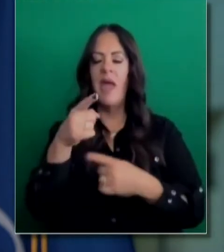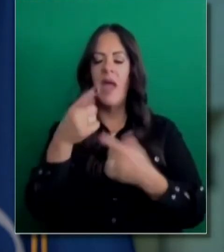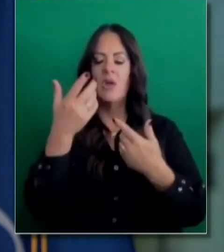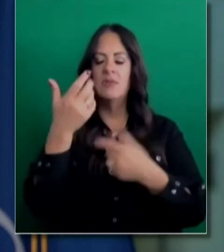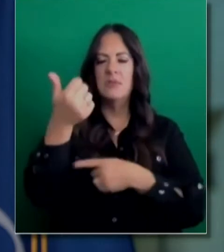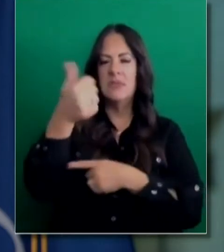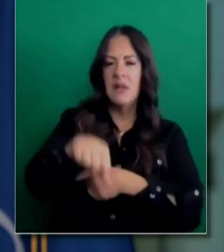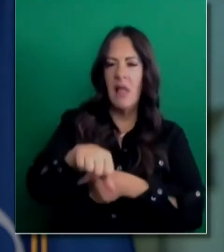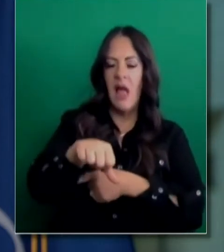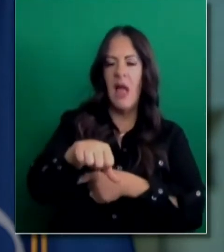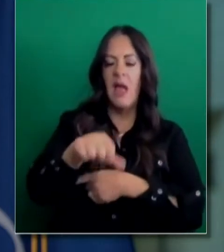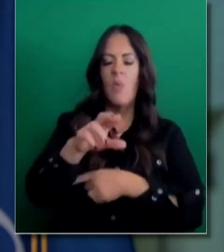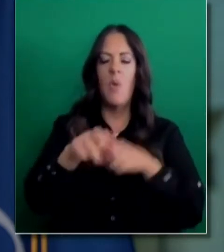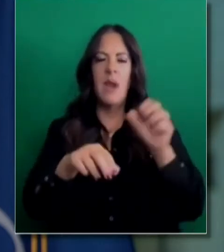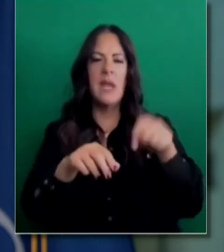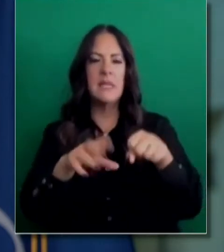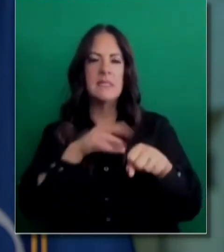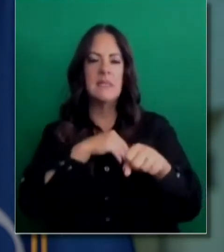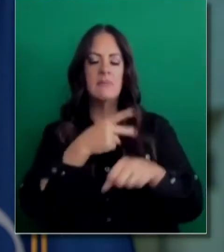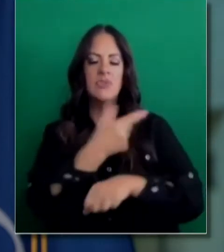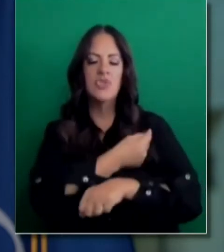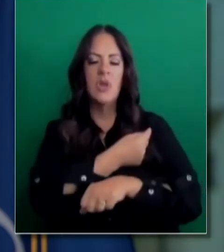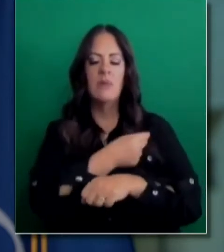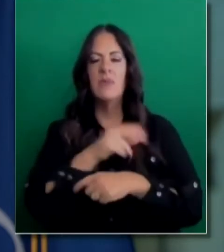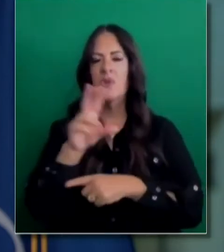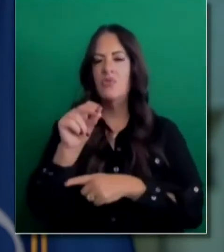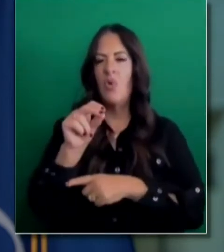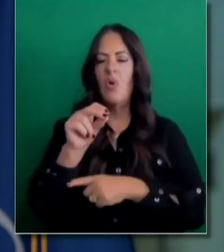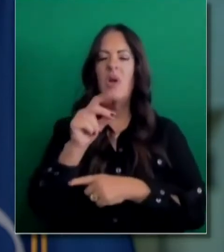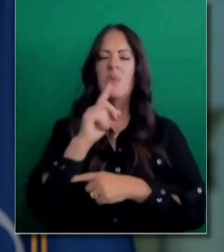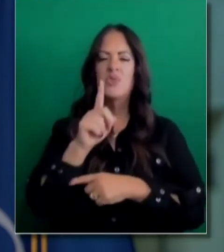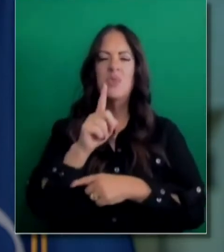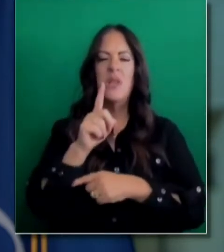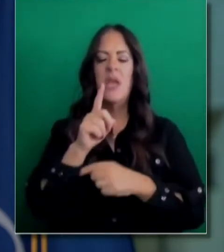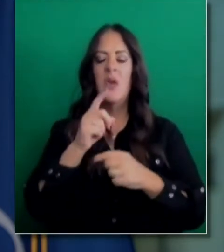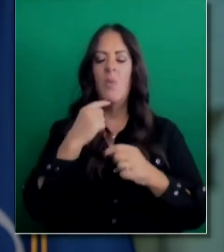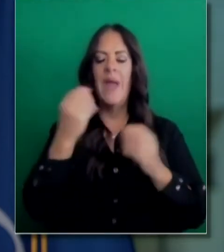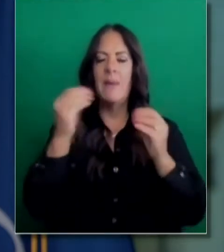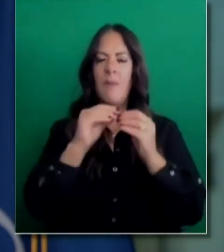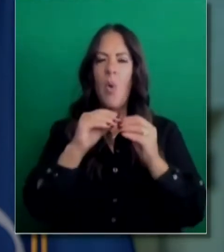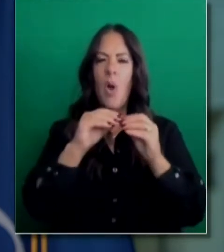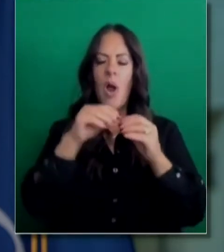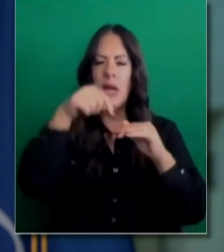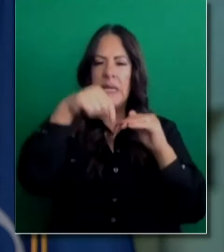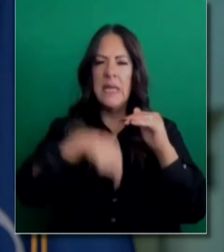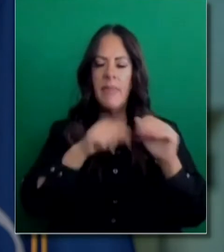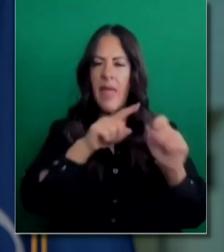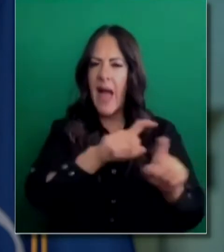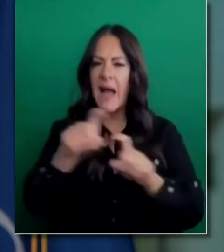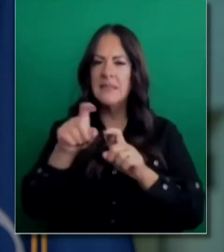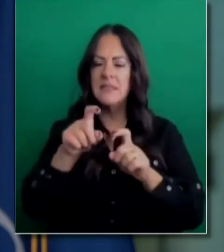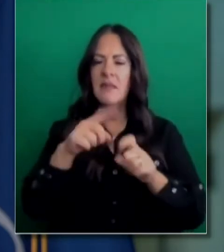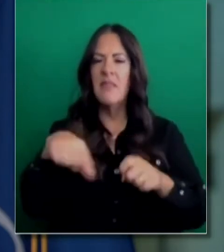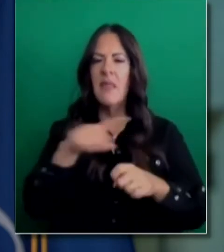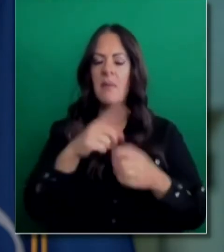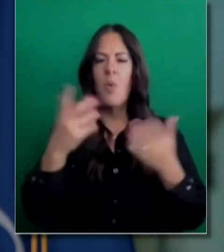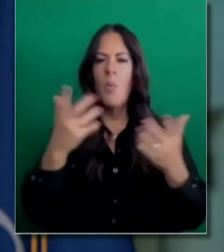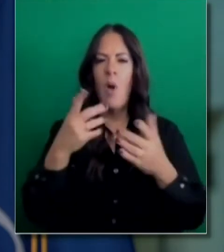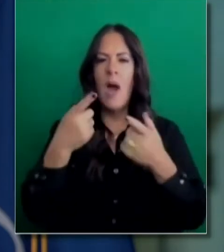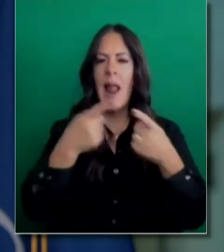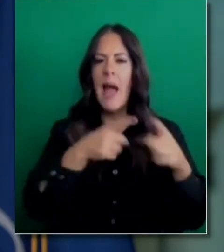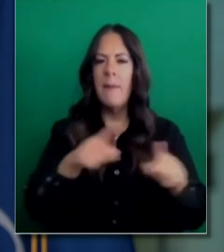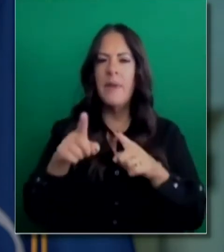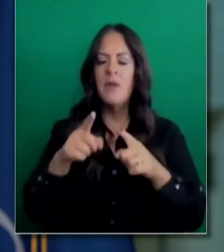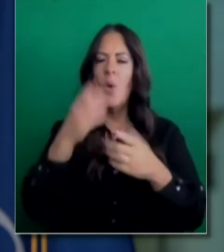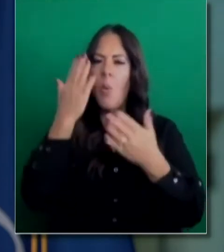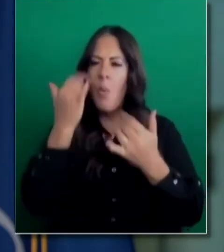more comprehensive about what are the issues in the last mile, what are the issues on that last inch as it relates to people that may refuse. I want to